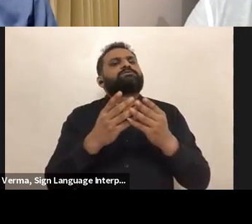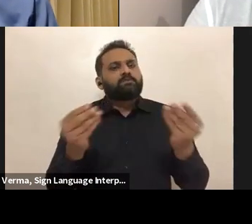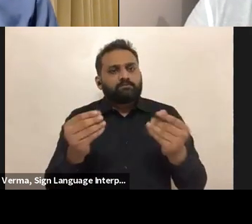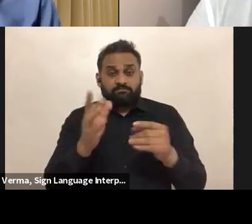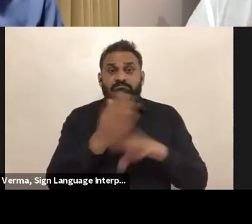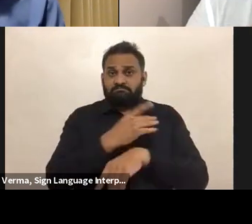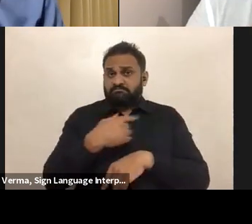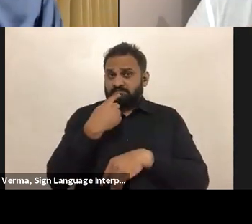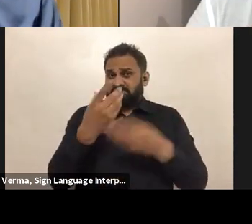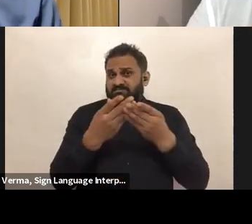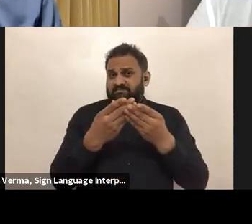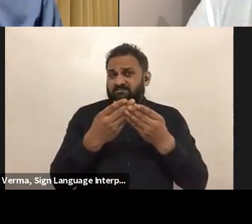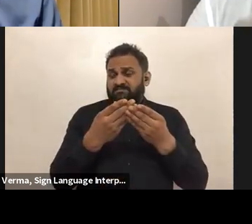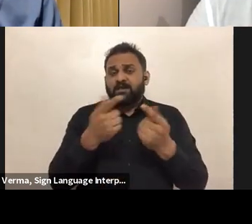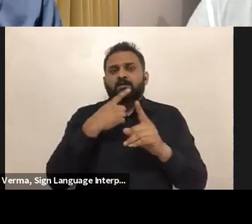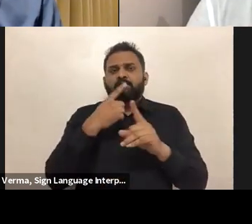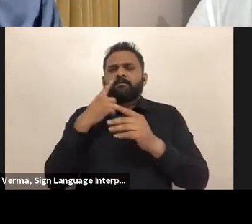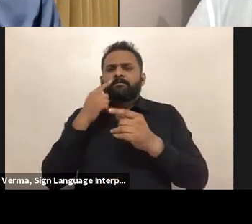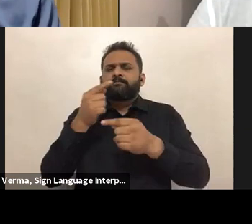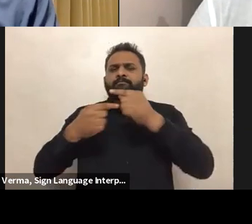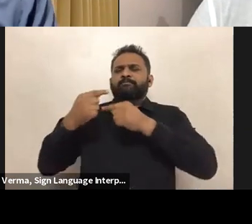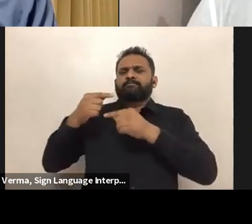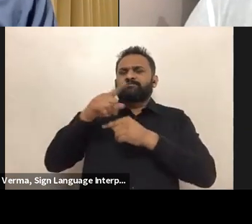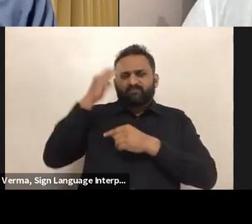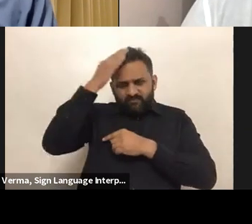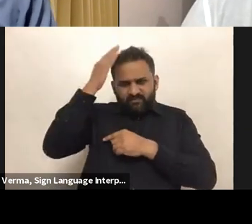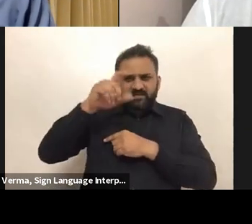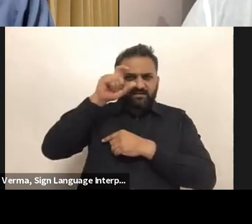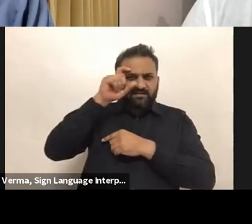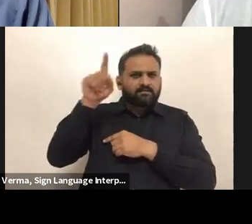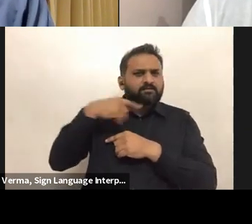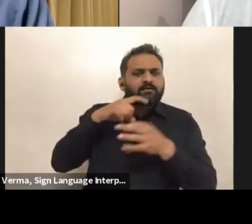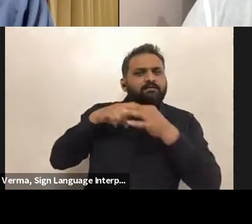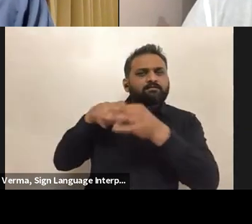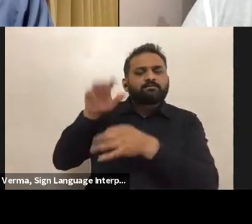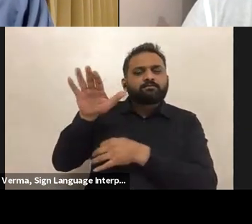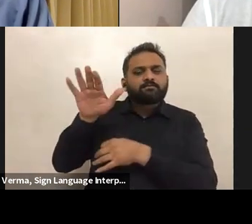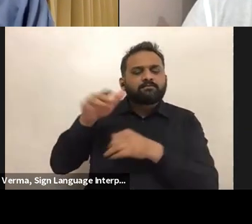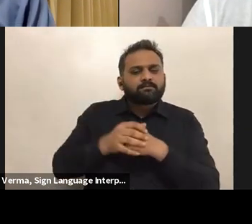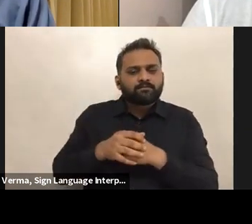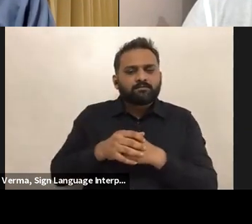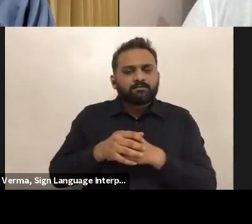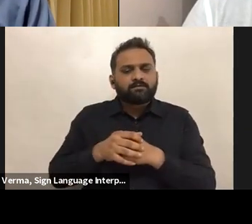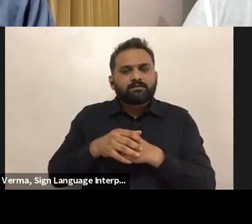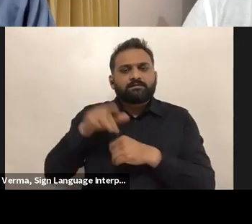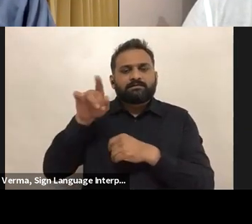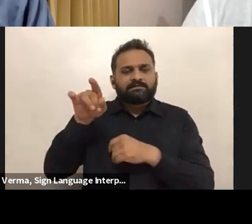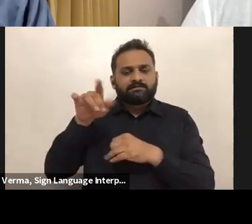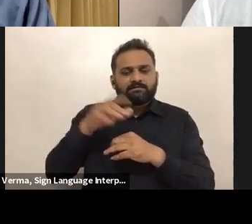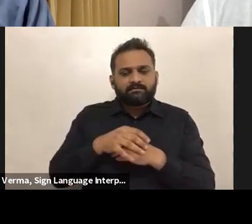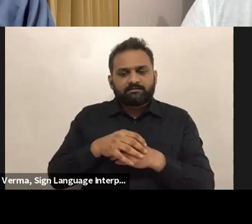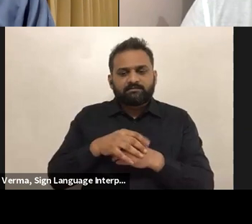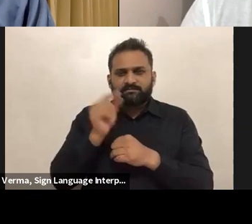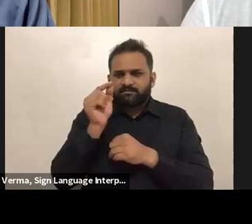go back to Kanishka, and I think I'll take it up where I left off, which was to ask a little bit